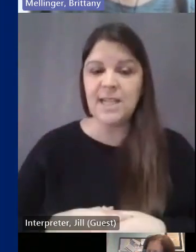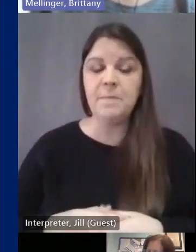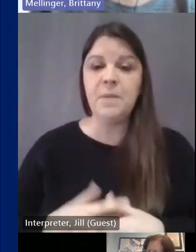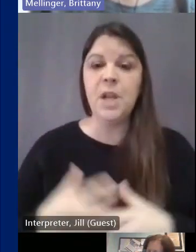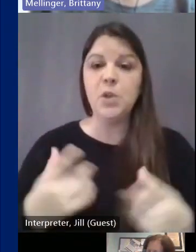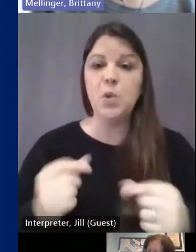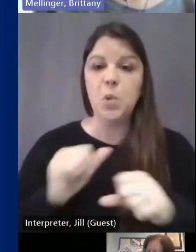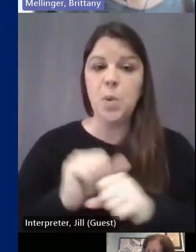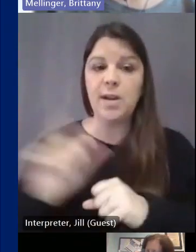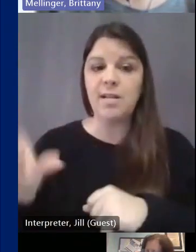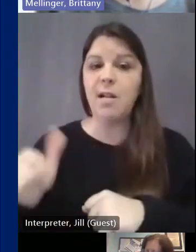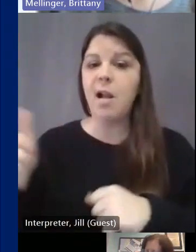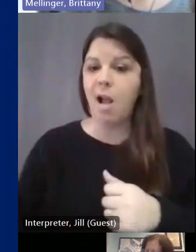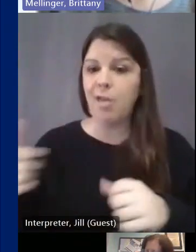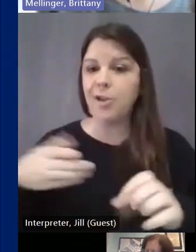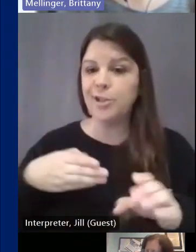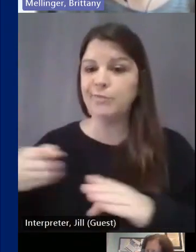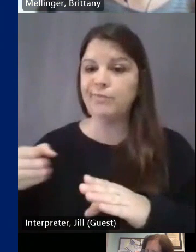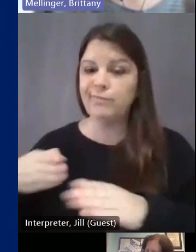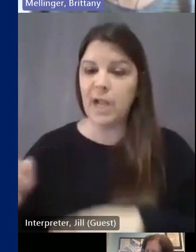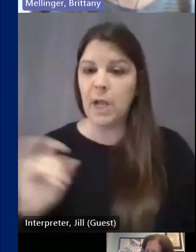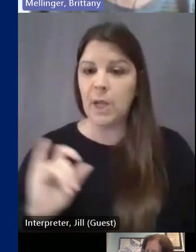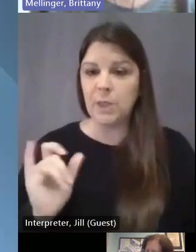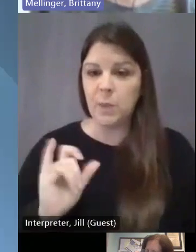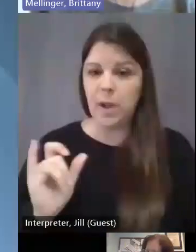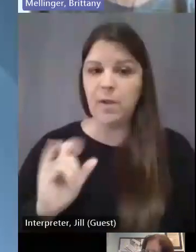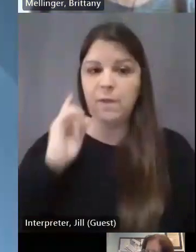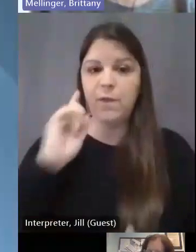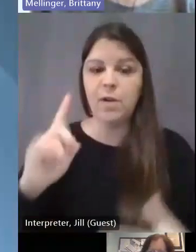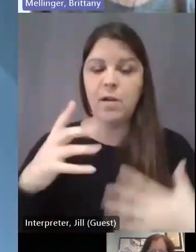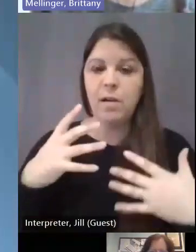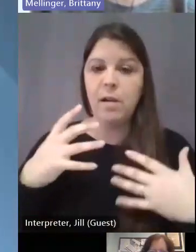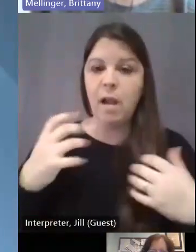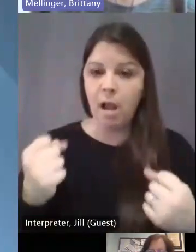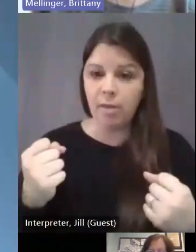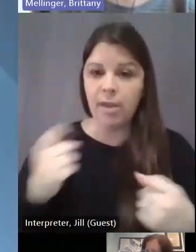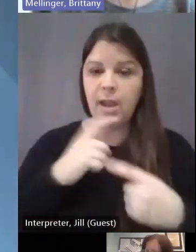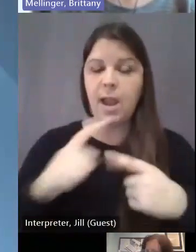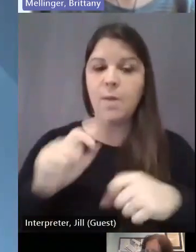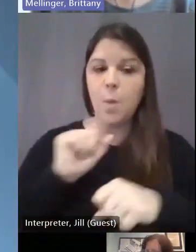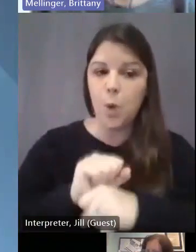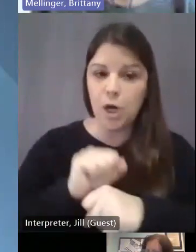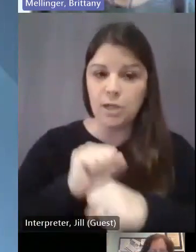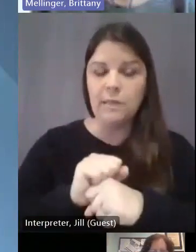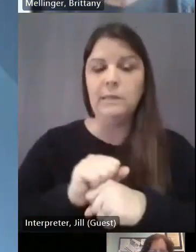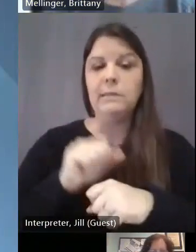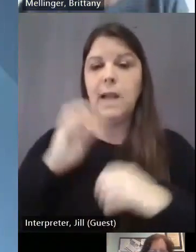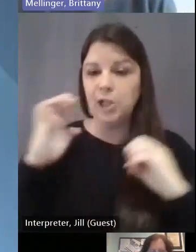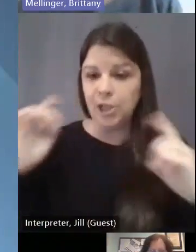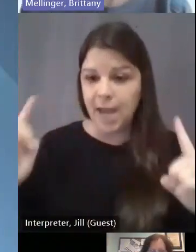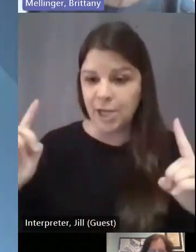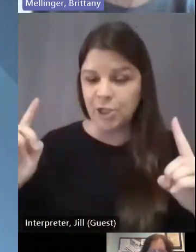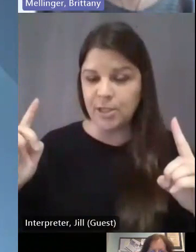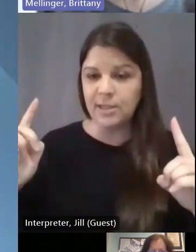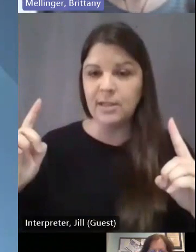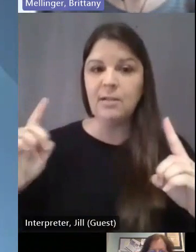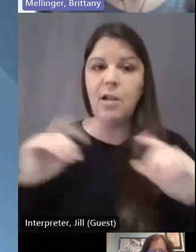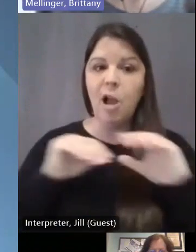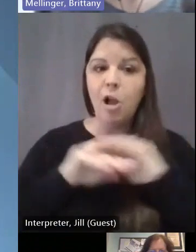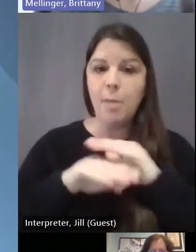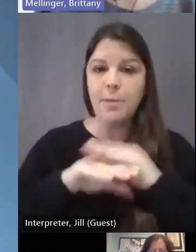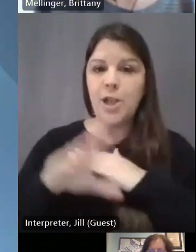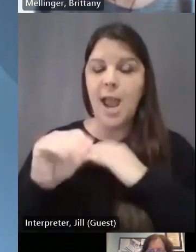in our other areas of expertise in terms of housing, employment, education, public accommodations, and